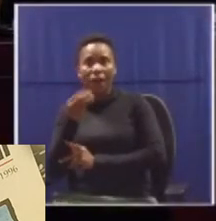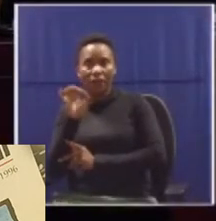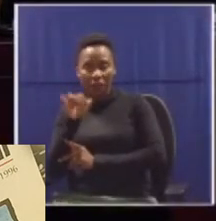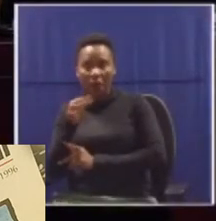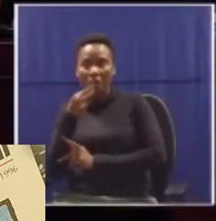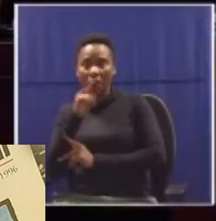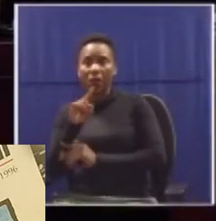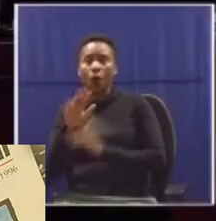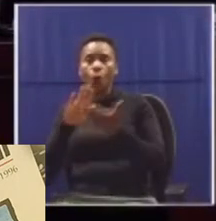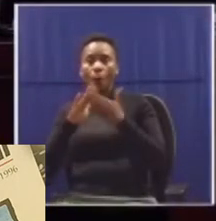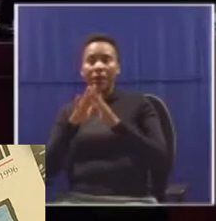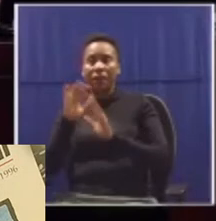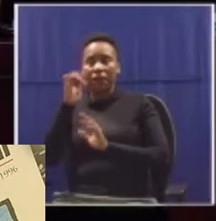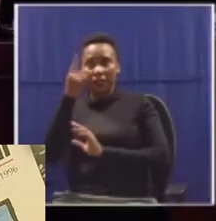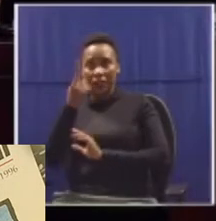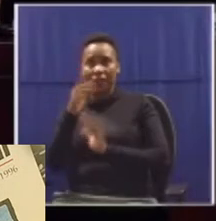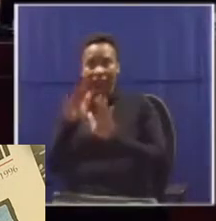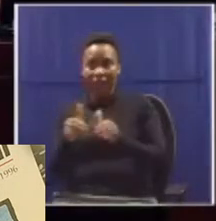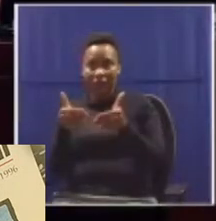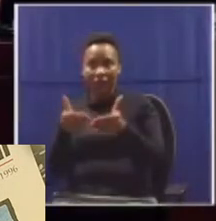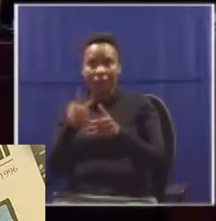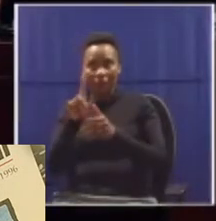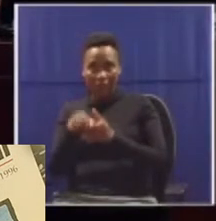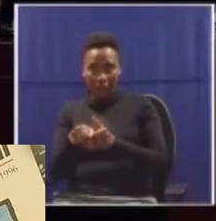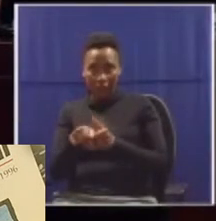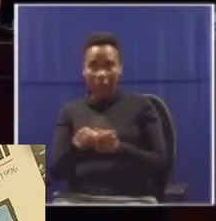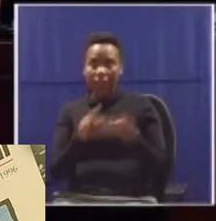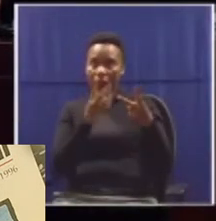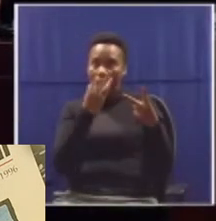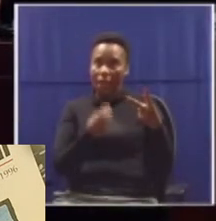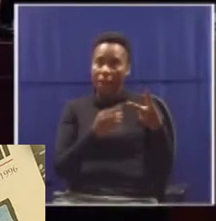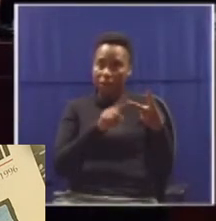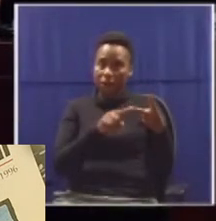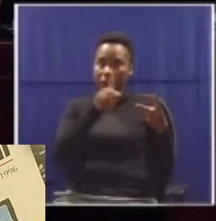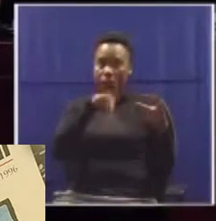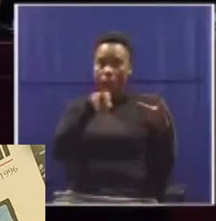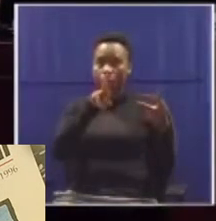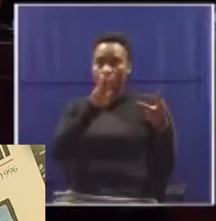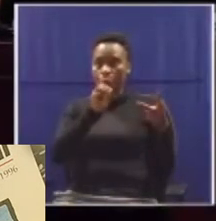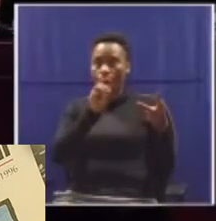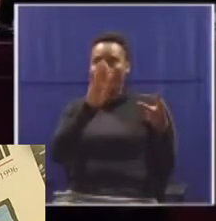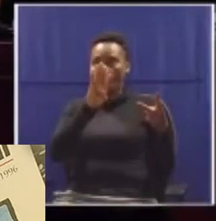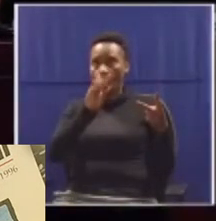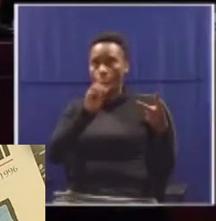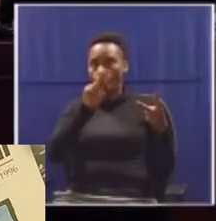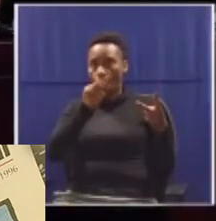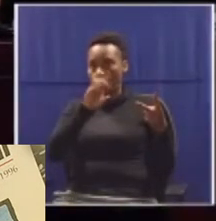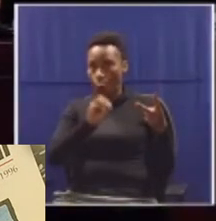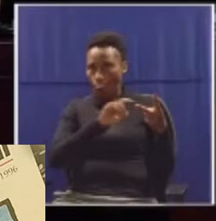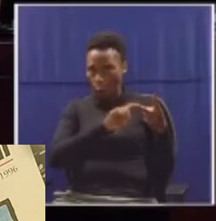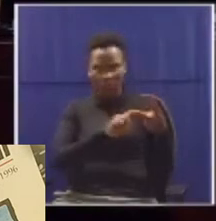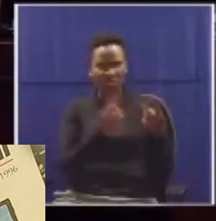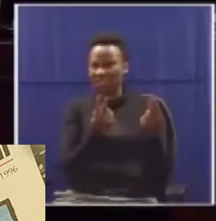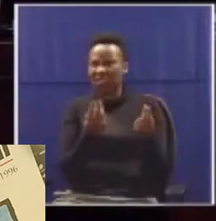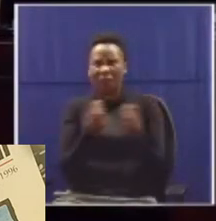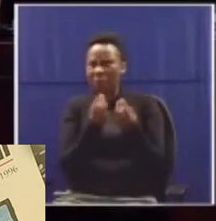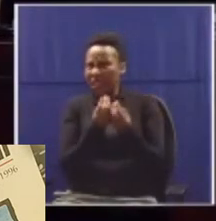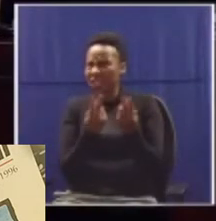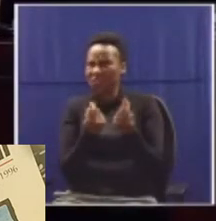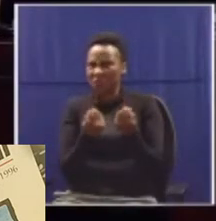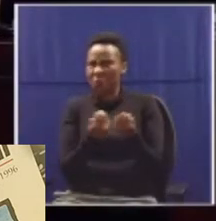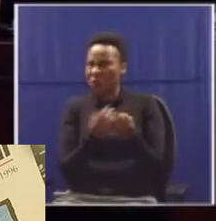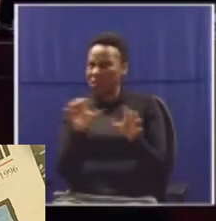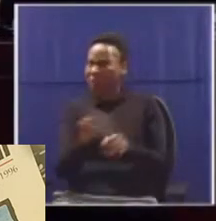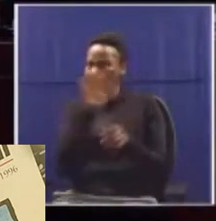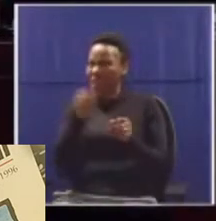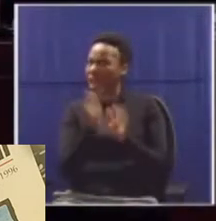firstly and therefore pro bono Services is nothing new in the South African legal tradition